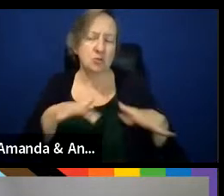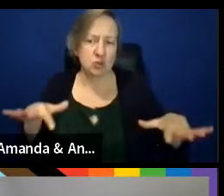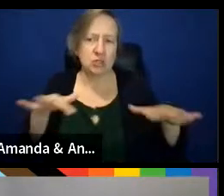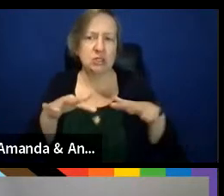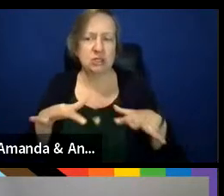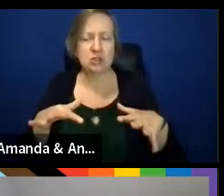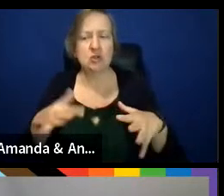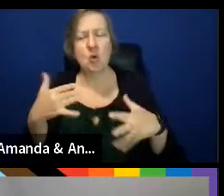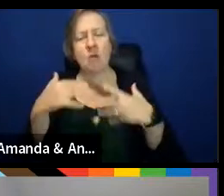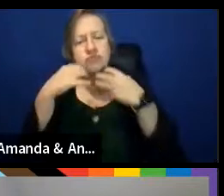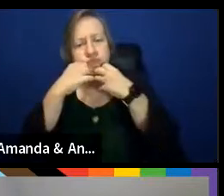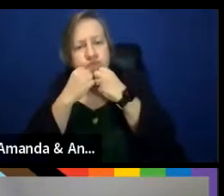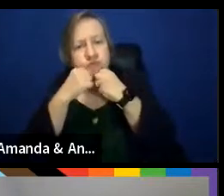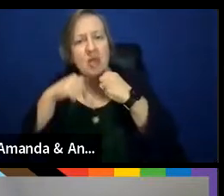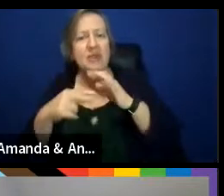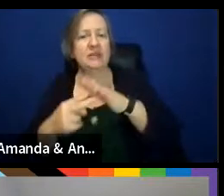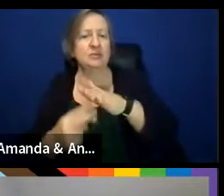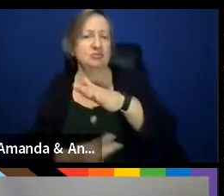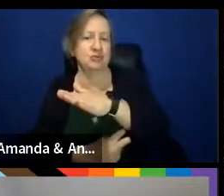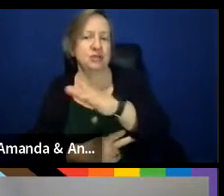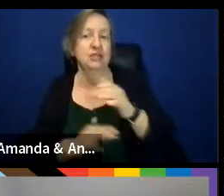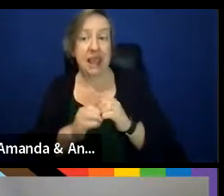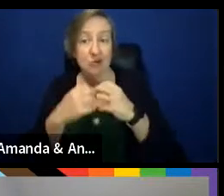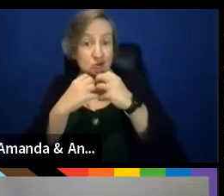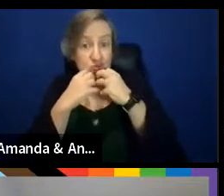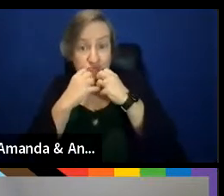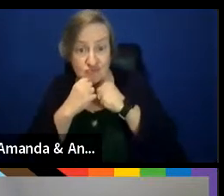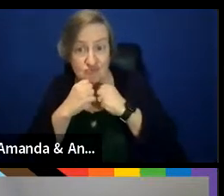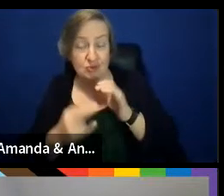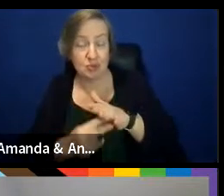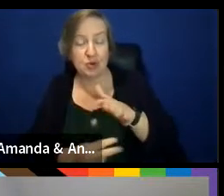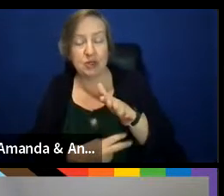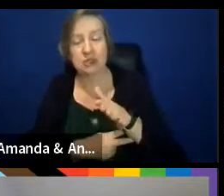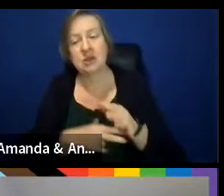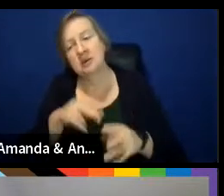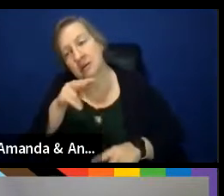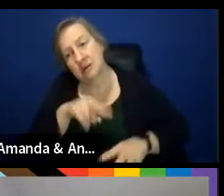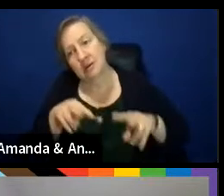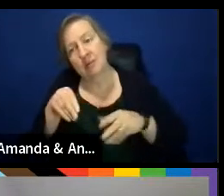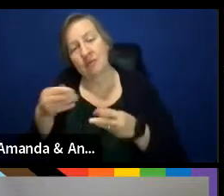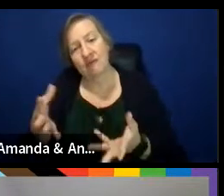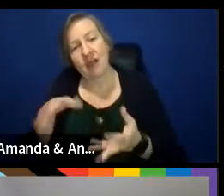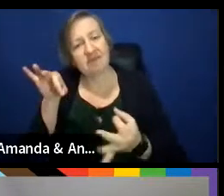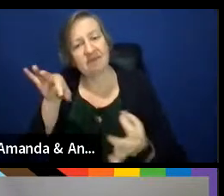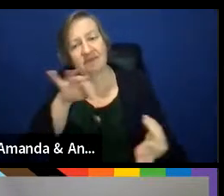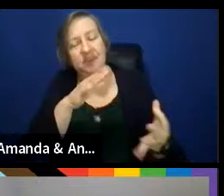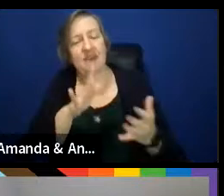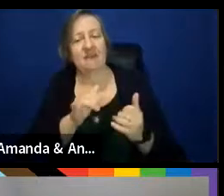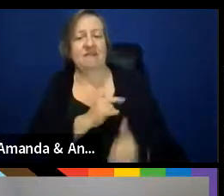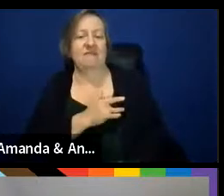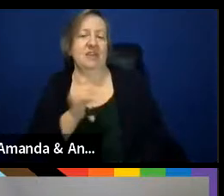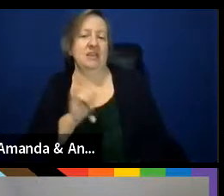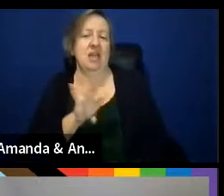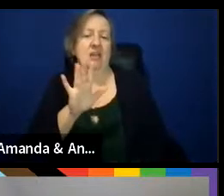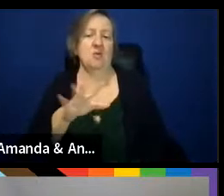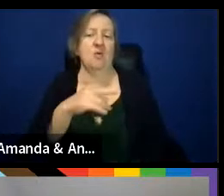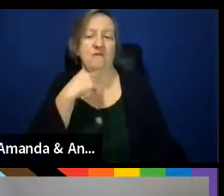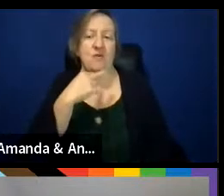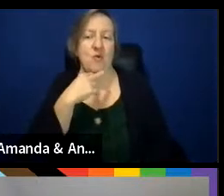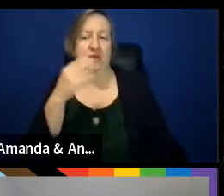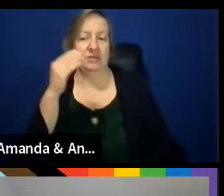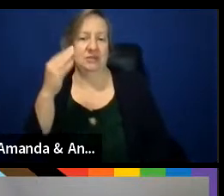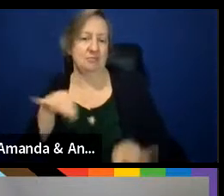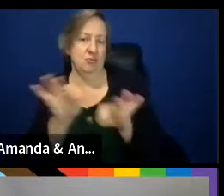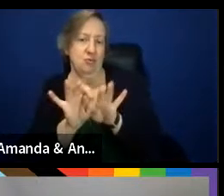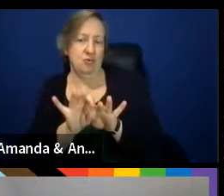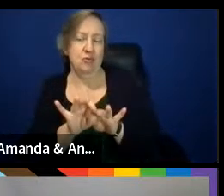this bridge. And the best way to embrace it is to take a look and provide input and feel like your voice makes a difference. So with